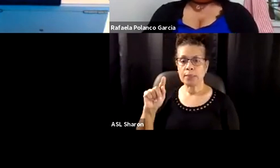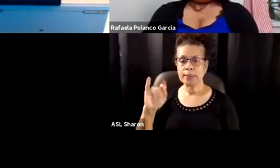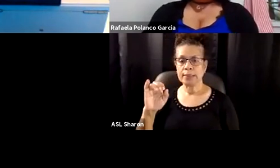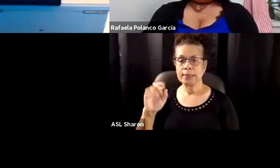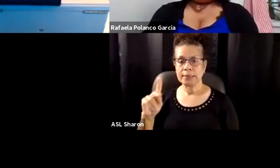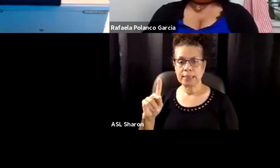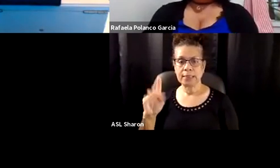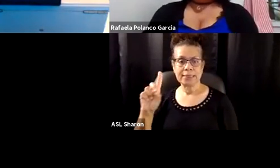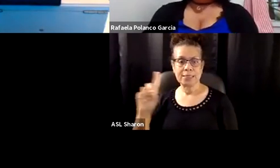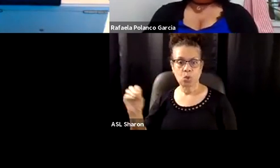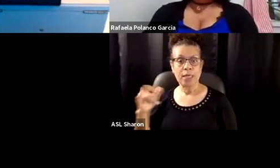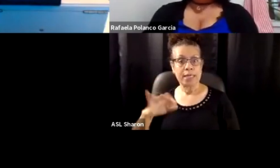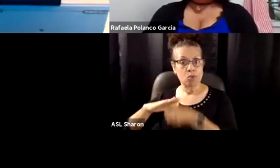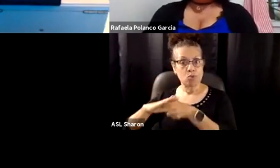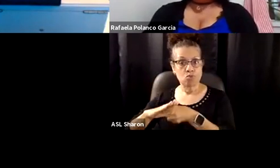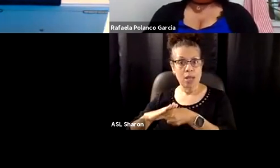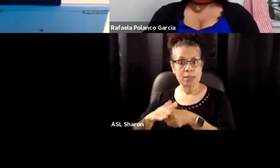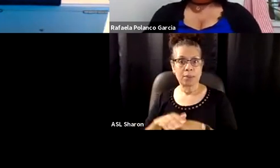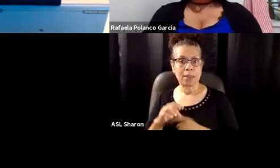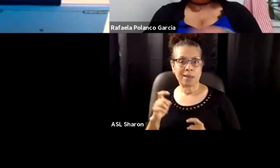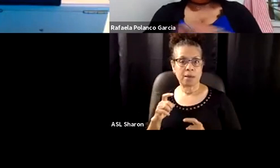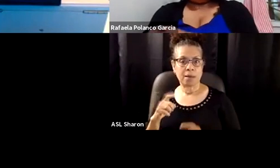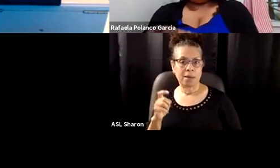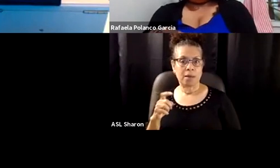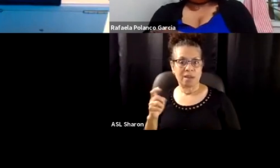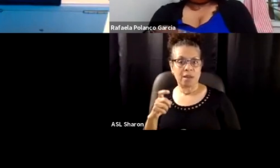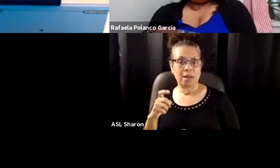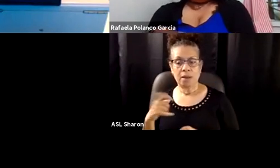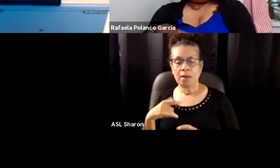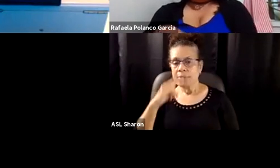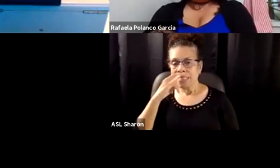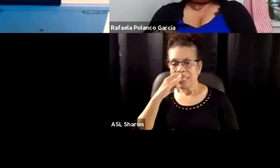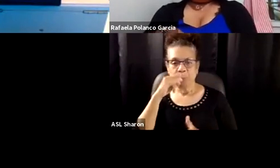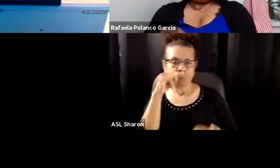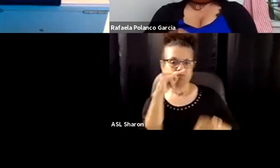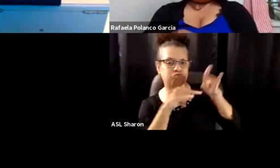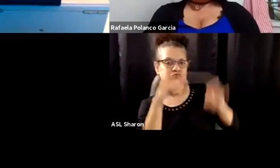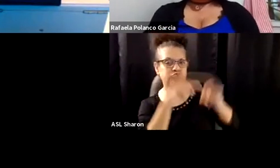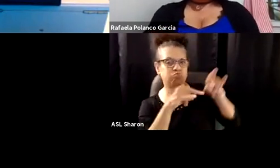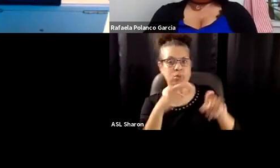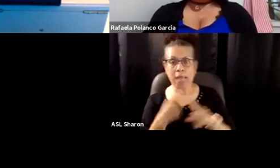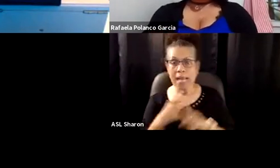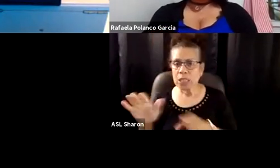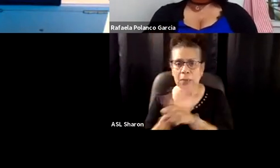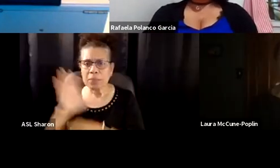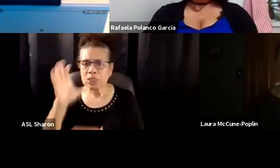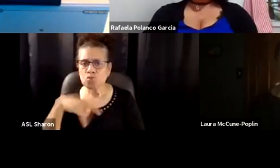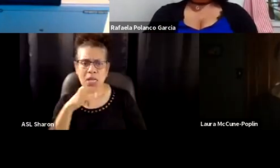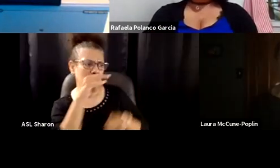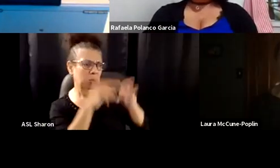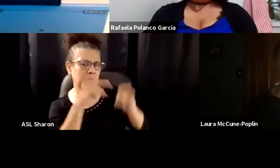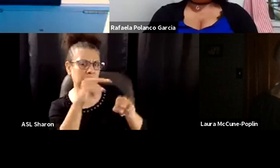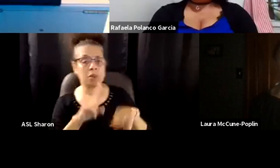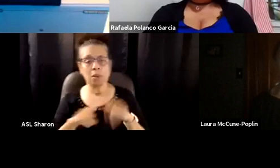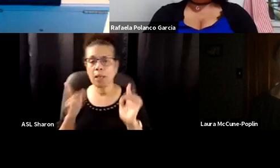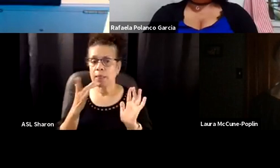aggravated by stress can become so noticeable that he has been mocked in public by total strangers fortunately he has spent